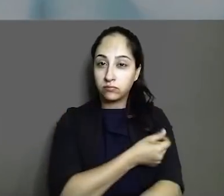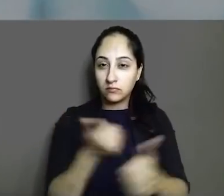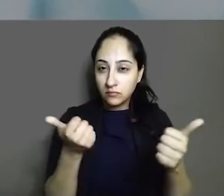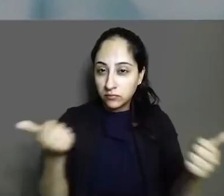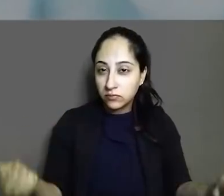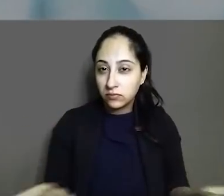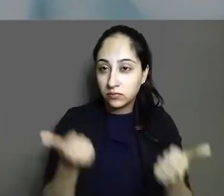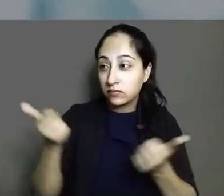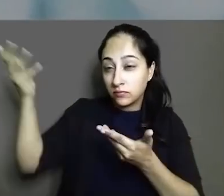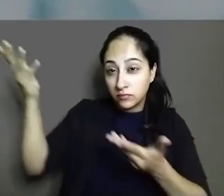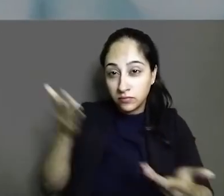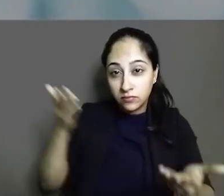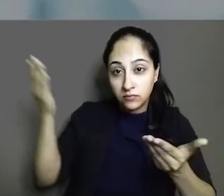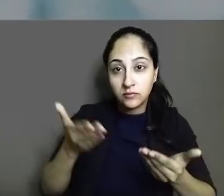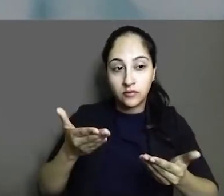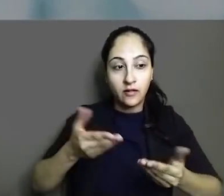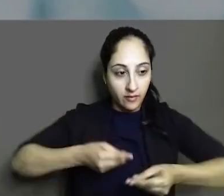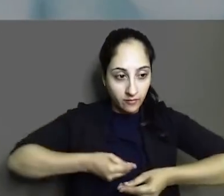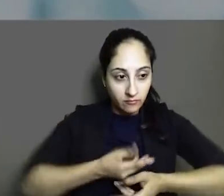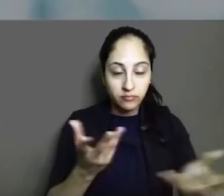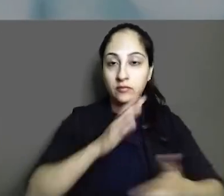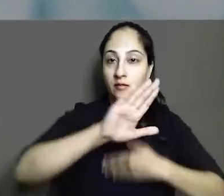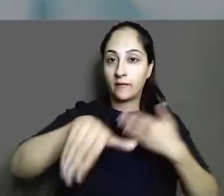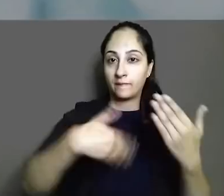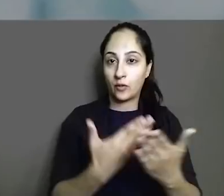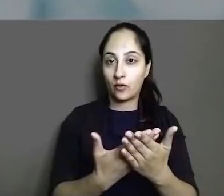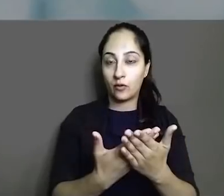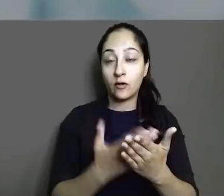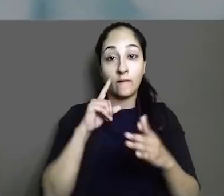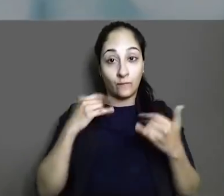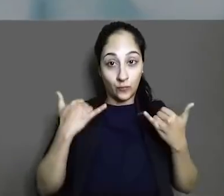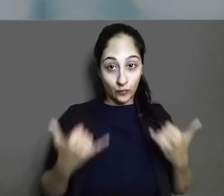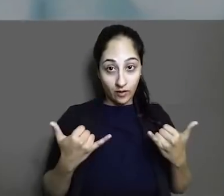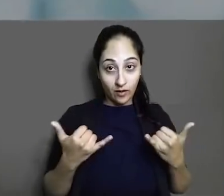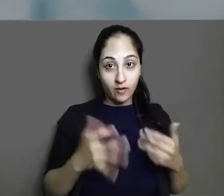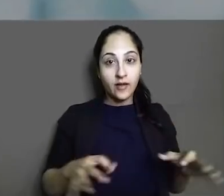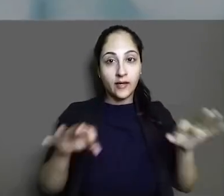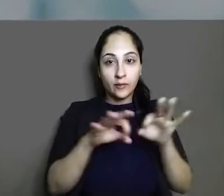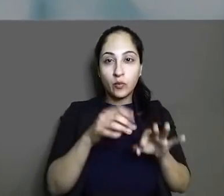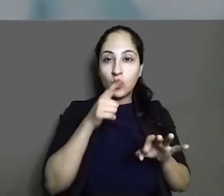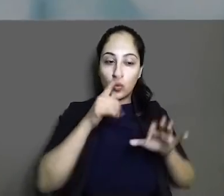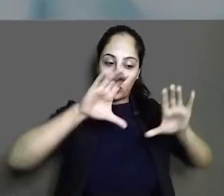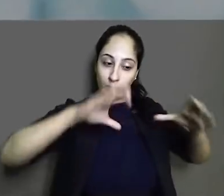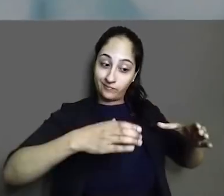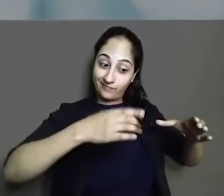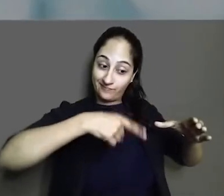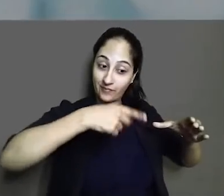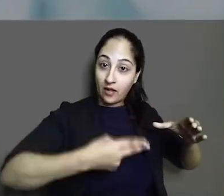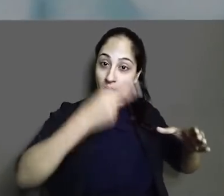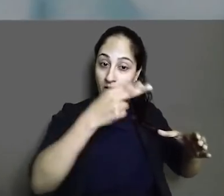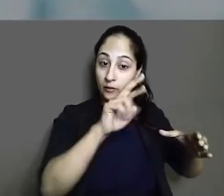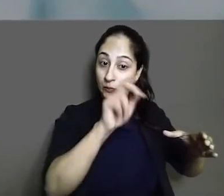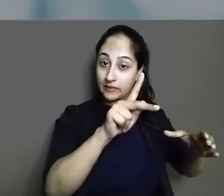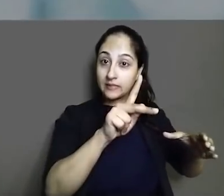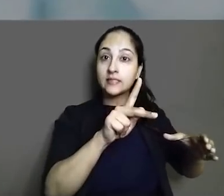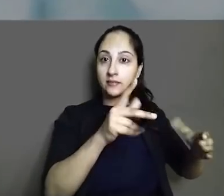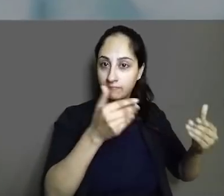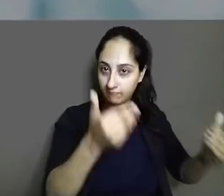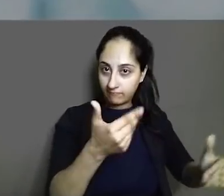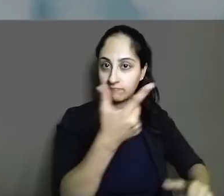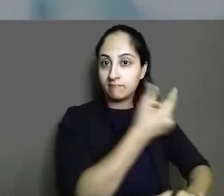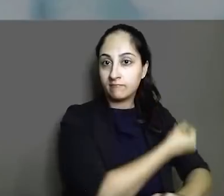vaccinated? But you've gone into detail about how much goes into the vaccines before they're actually ready to